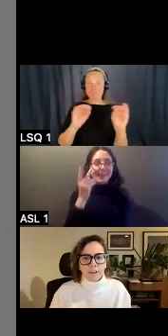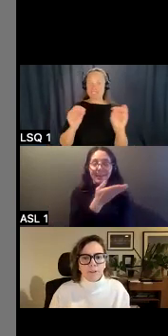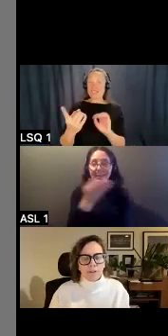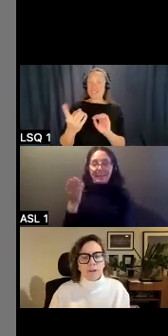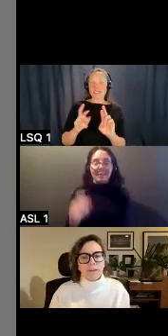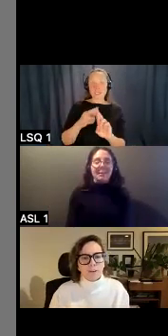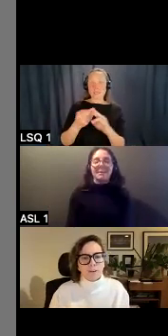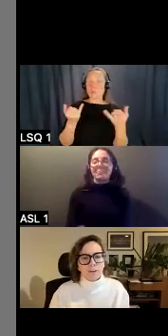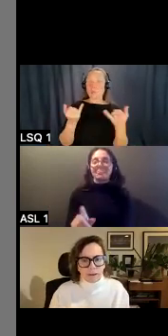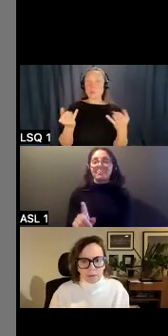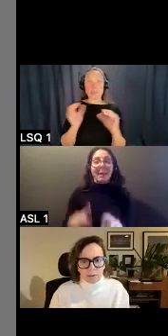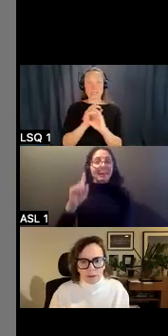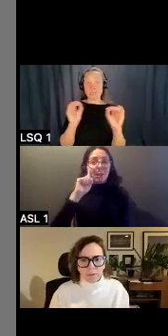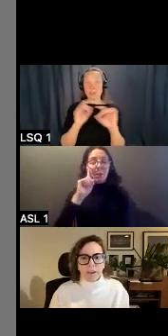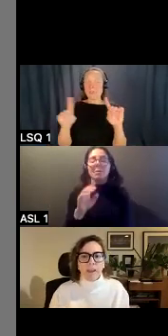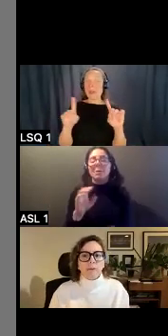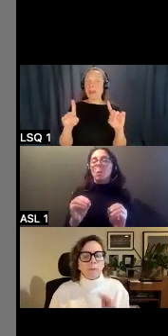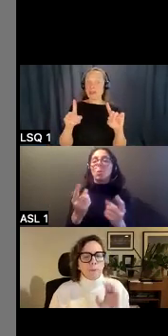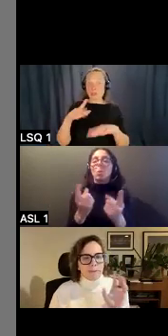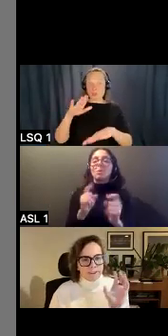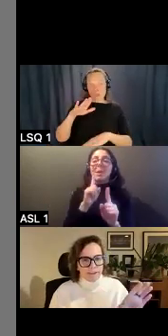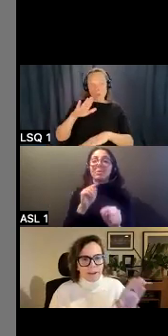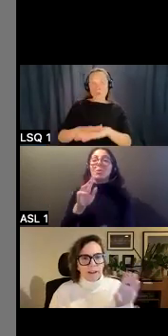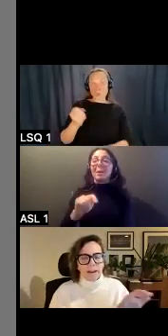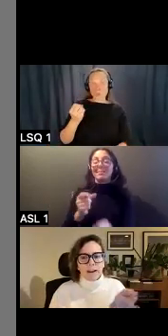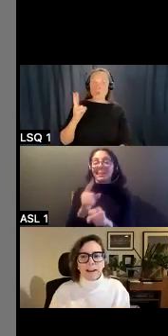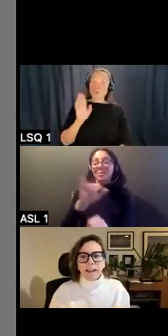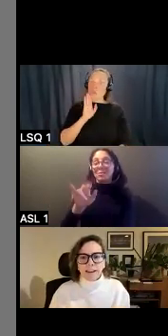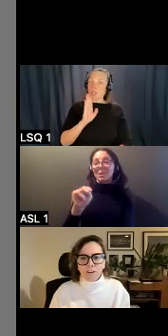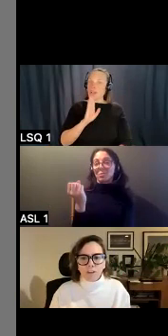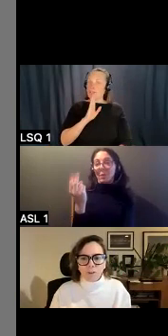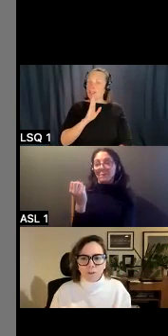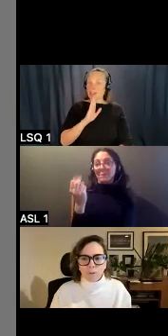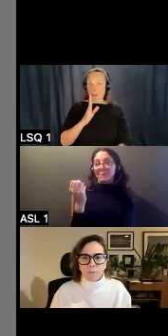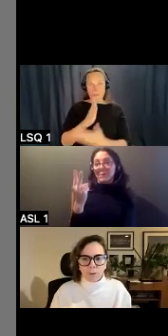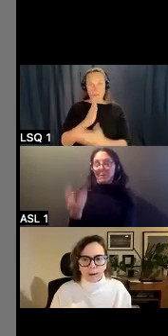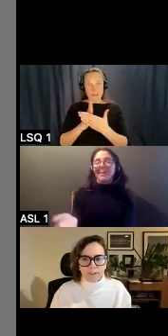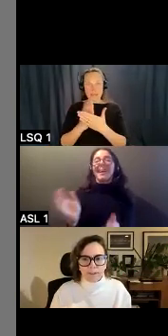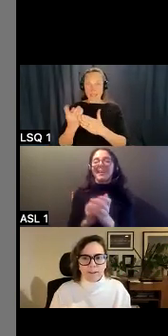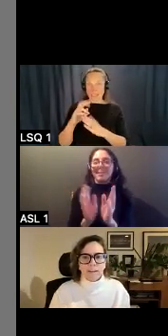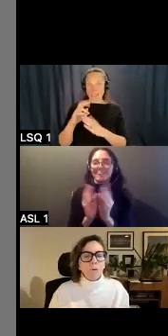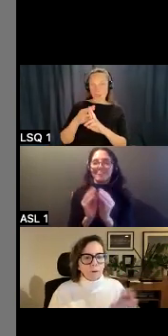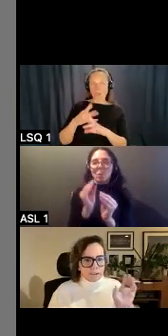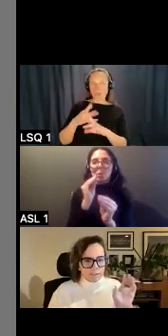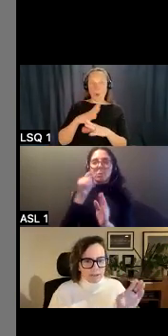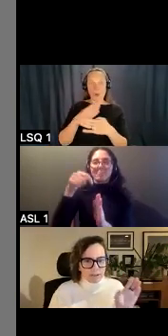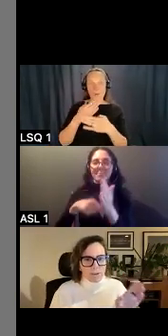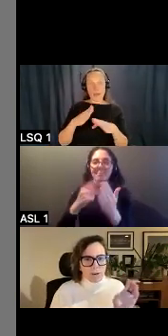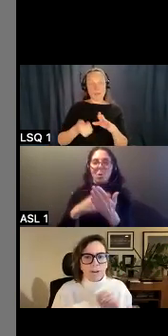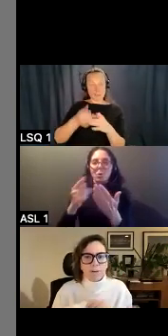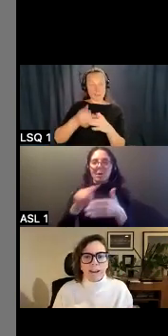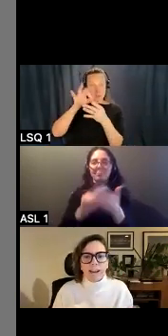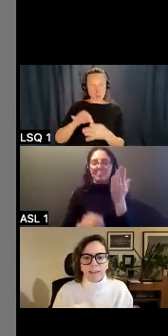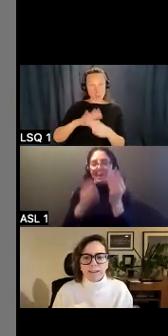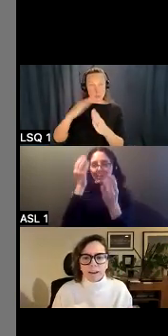absolutely invite you to join us on January 12th, where we'll be diving again into some more program details, and we'll hold a space for